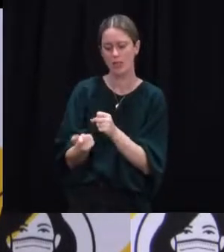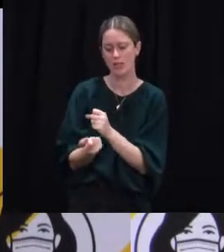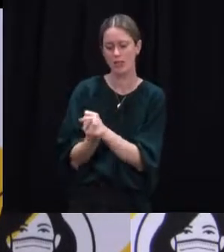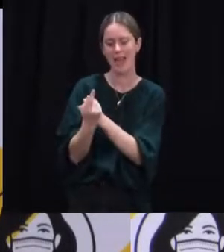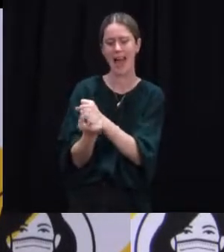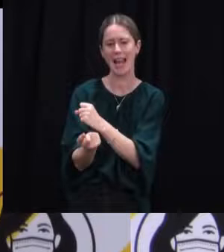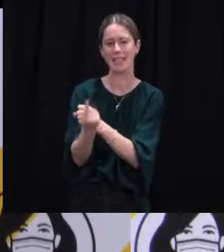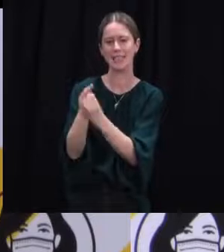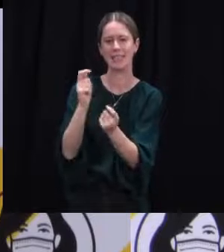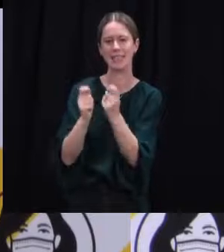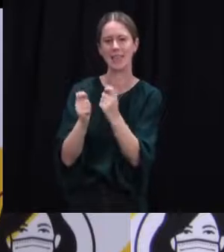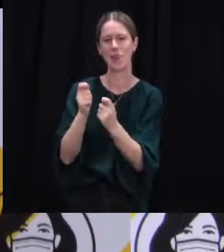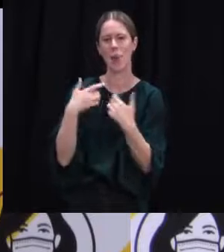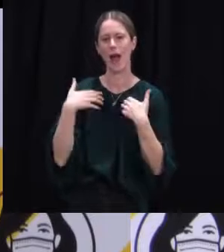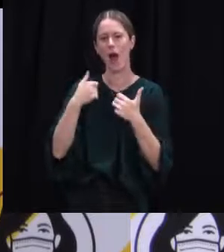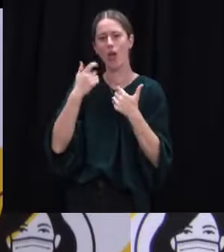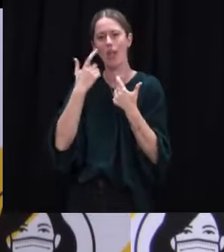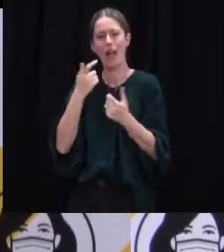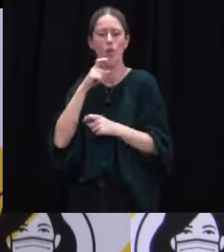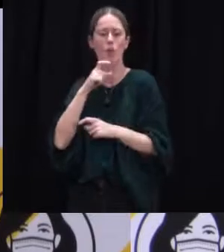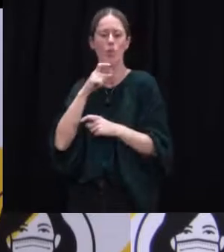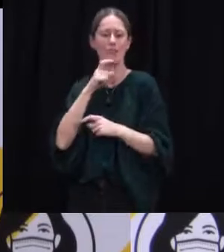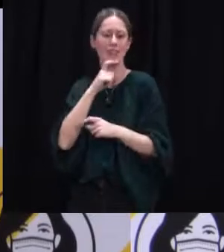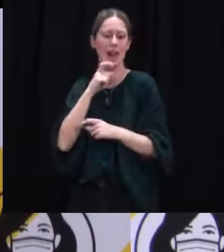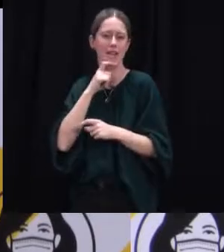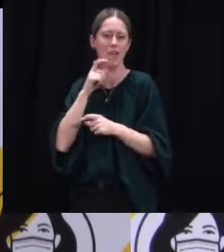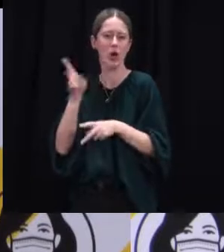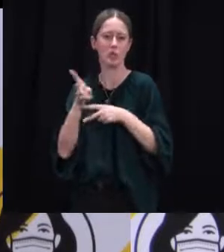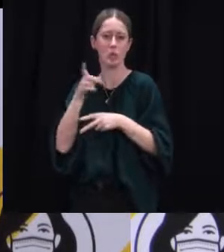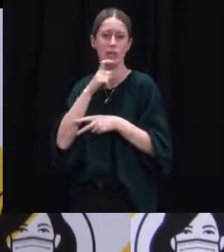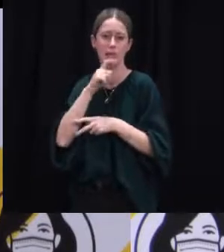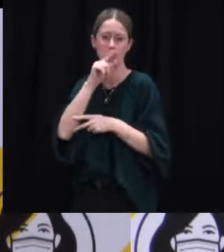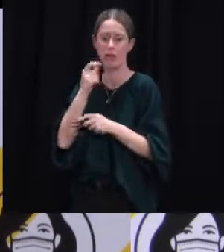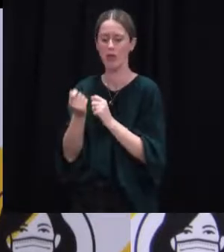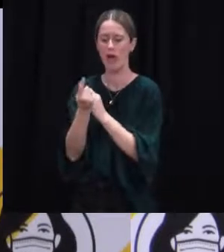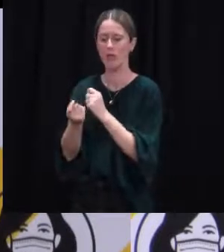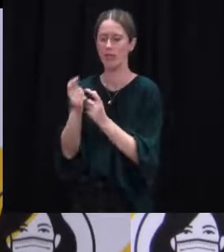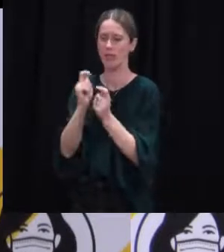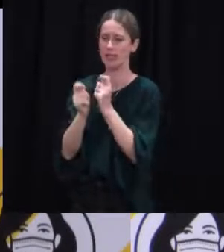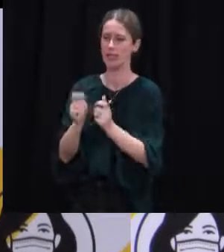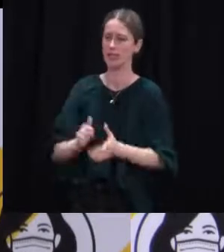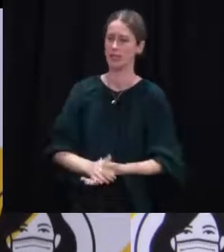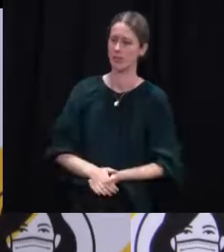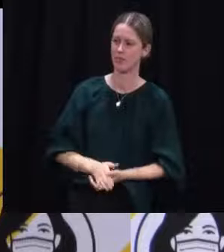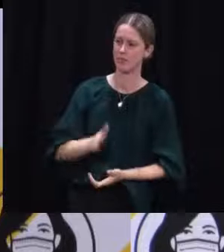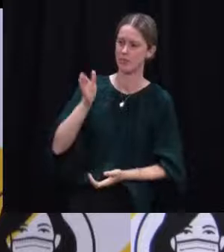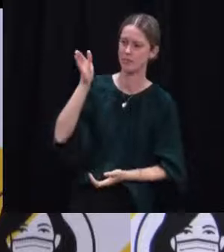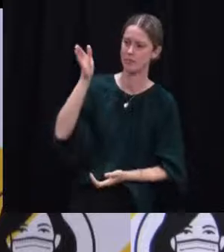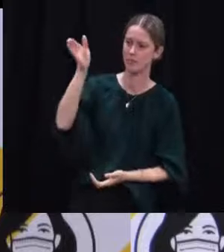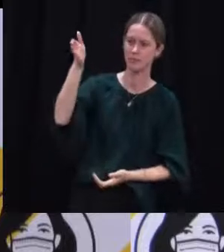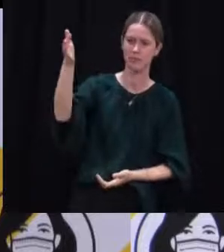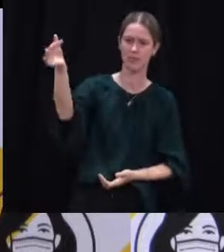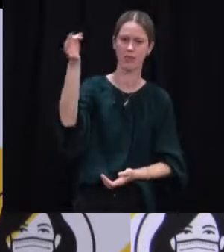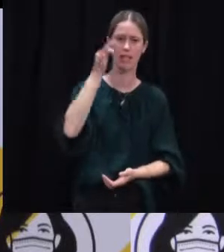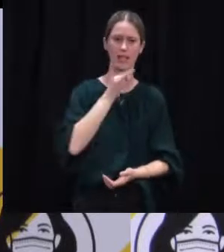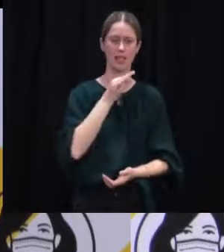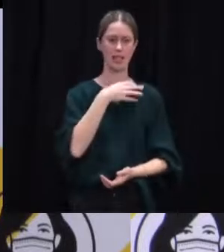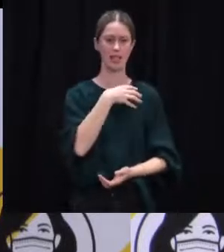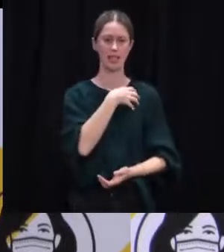rolled out in other parts of the country, including, for example, with surveillance testing of healthcare workers in